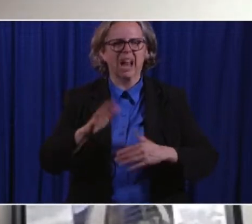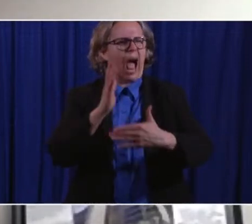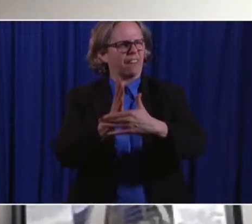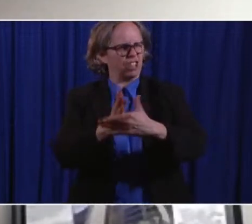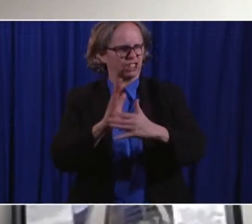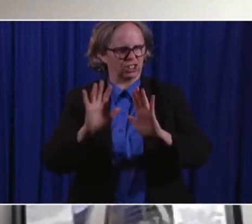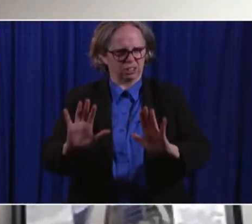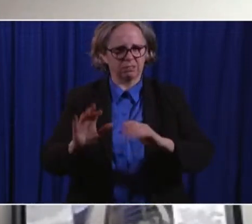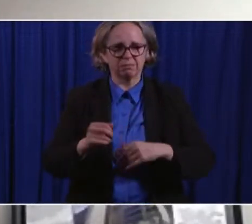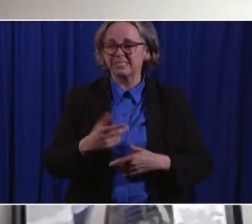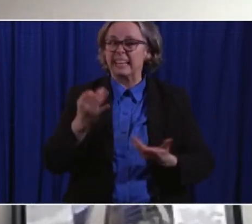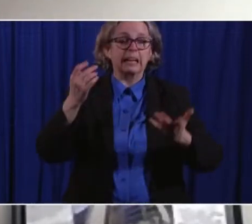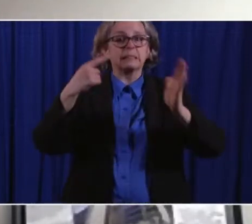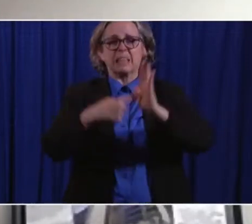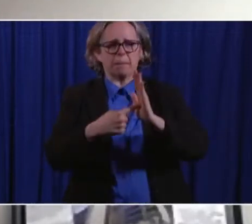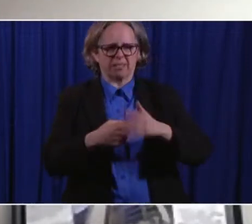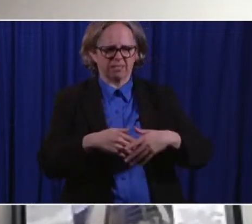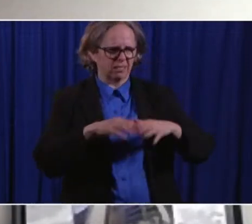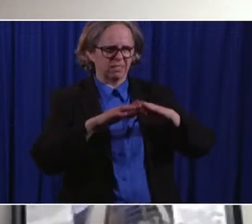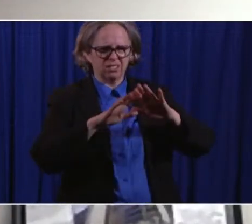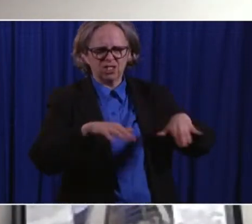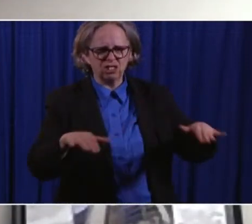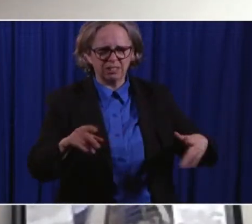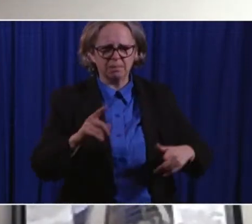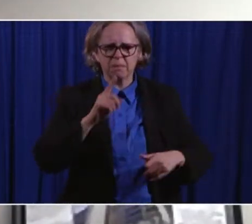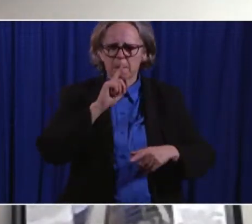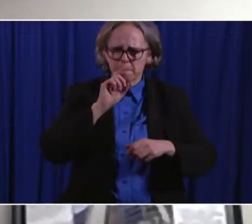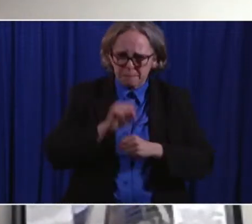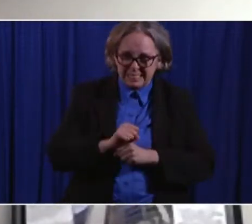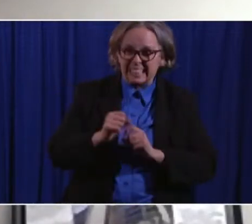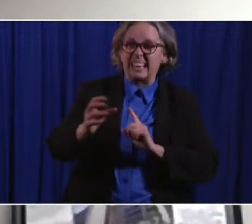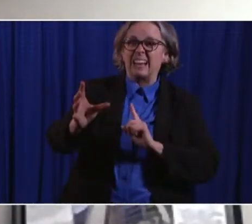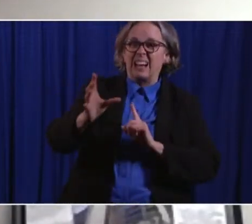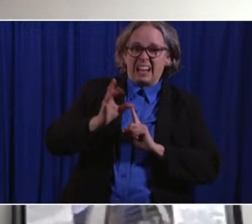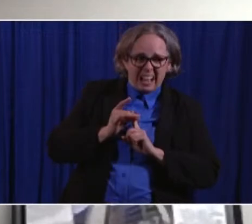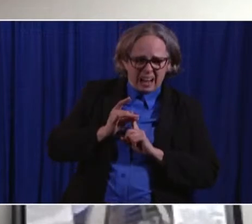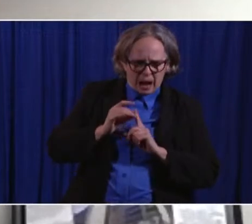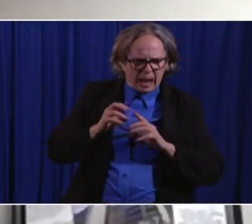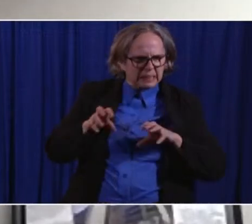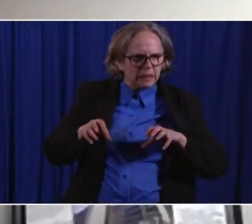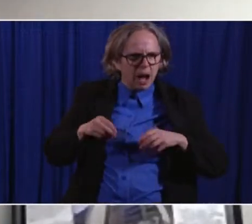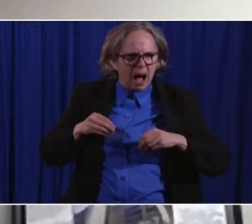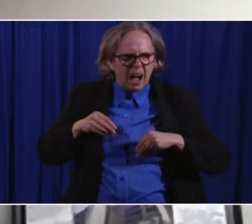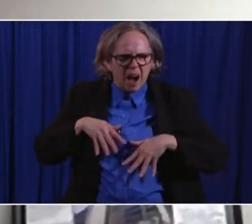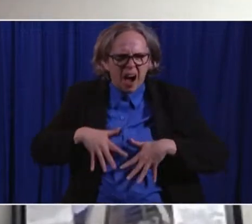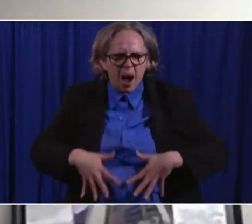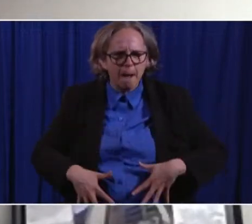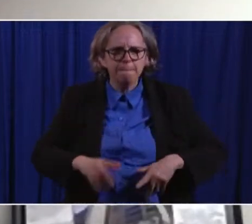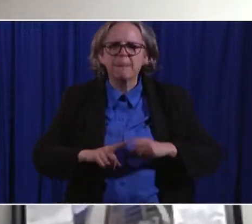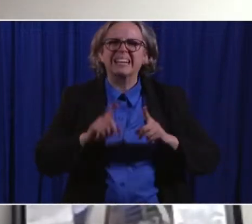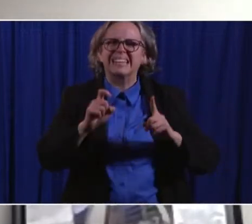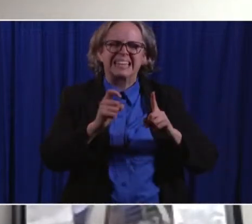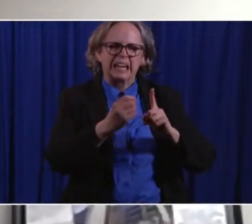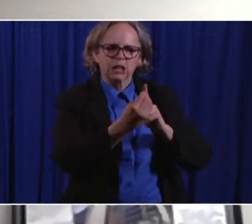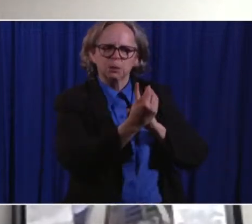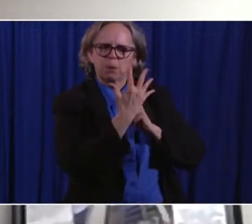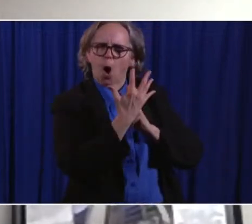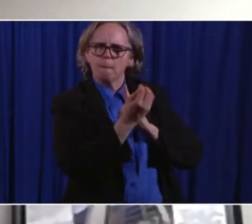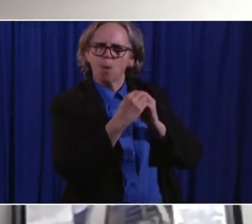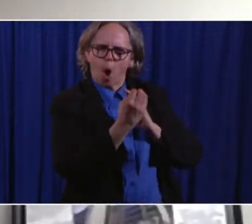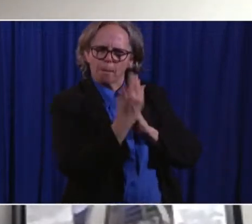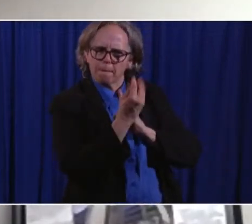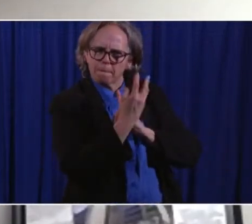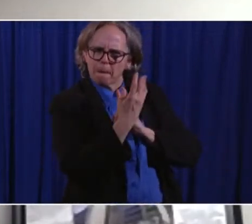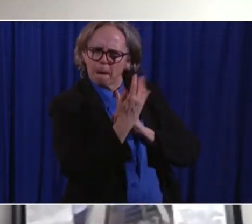who have quarantined due to exposure but didn't go on to develop any symptoms of any active COVID infection. but then went on to develop MIS-C approximately 4